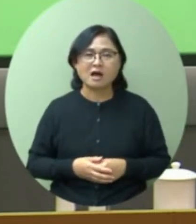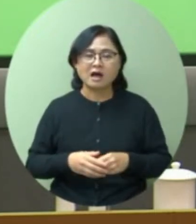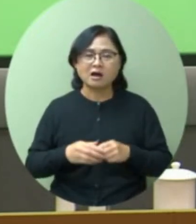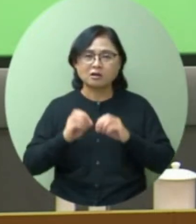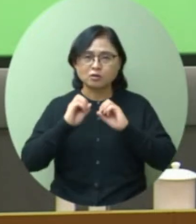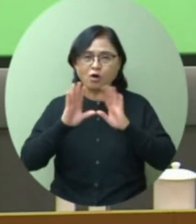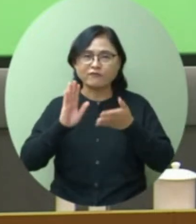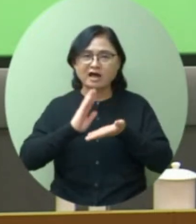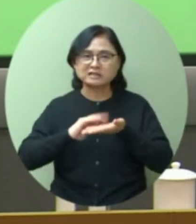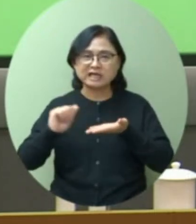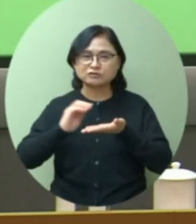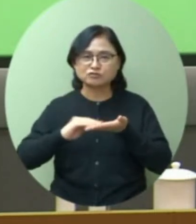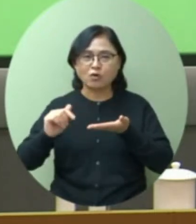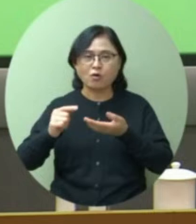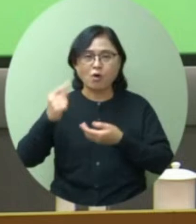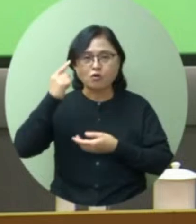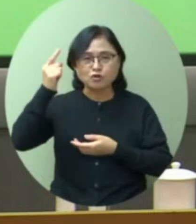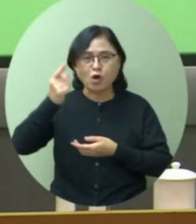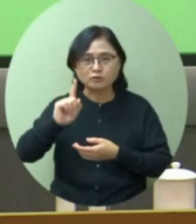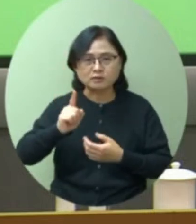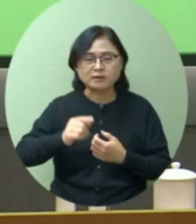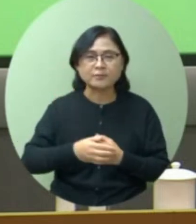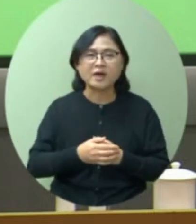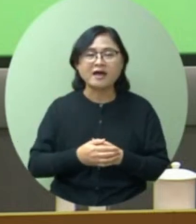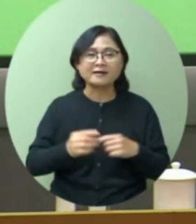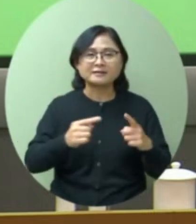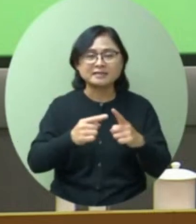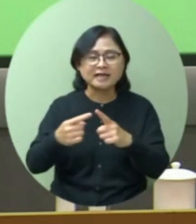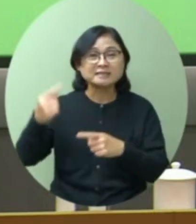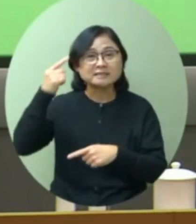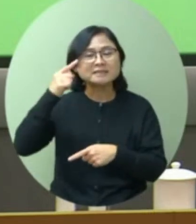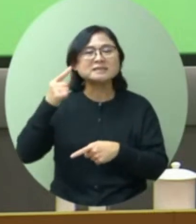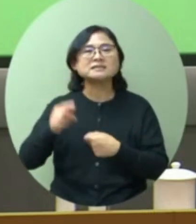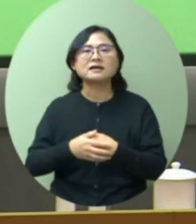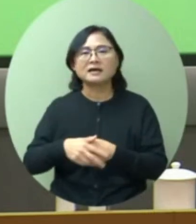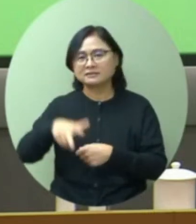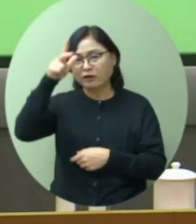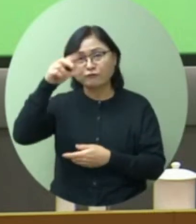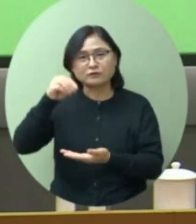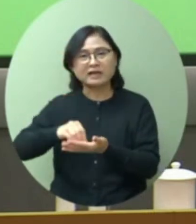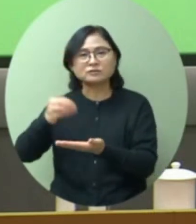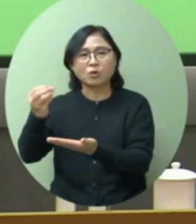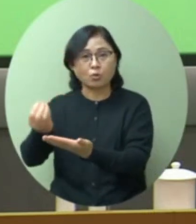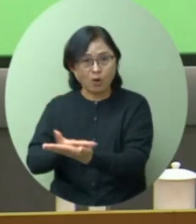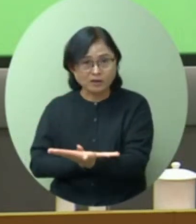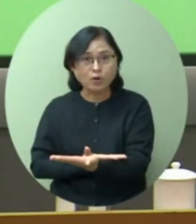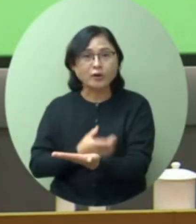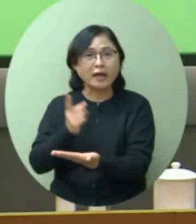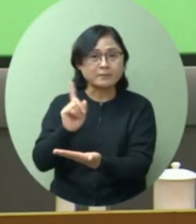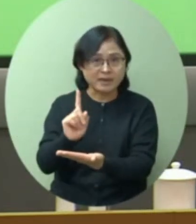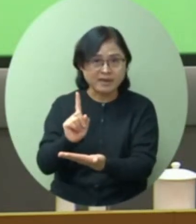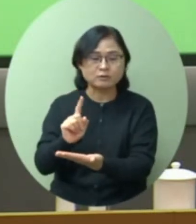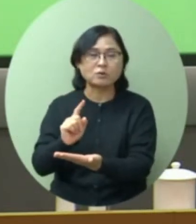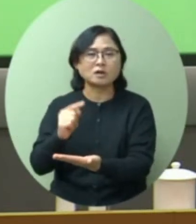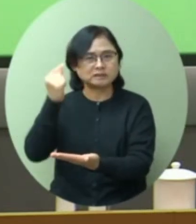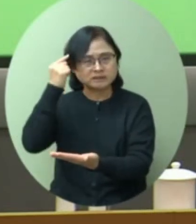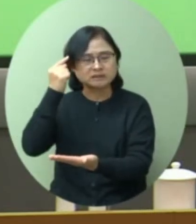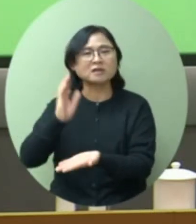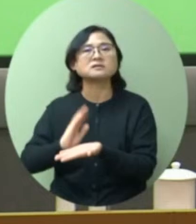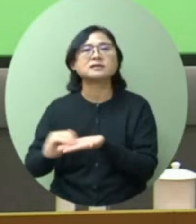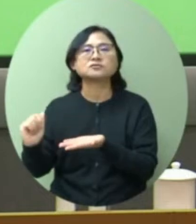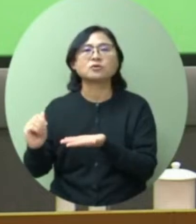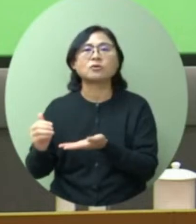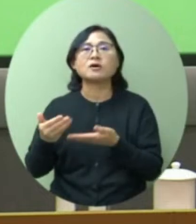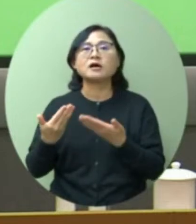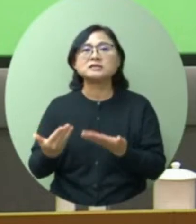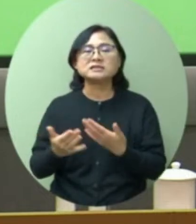about what the rules are, then the market, which now exists but not properly regulated, will become